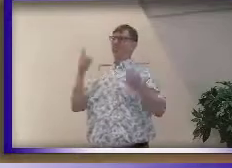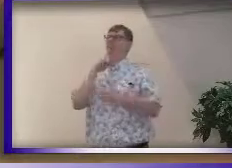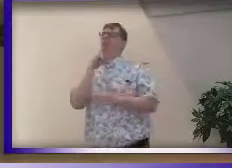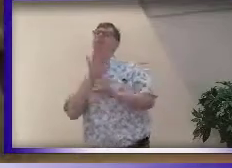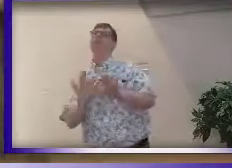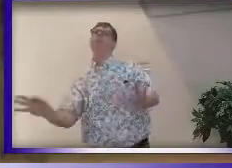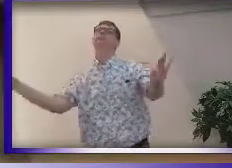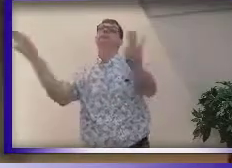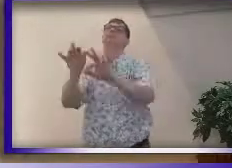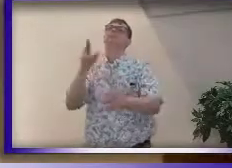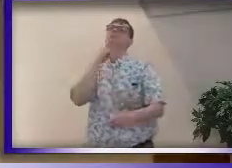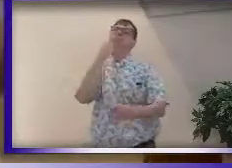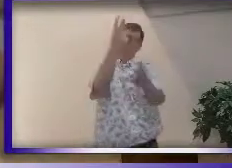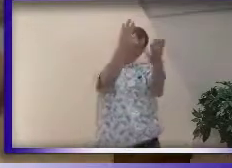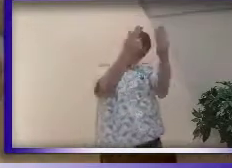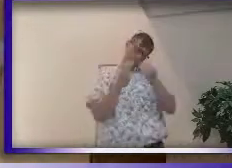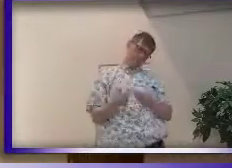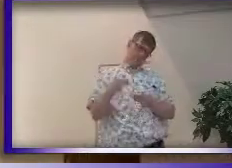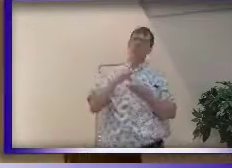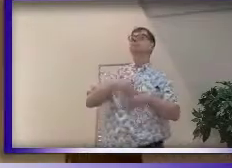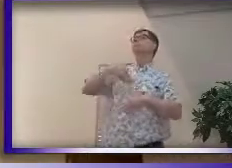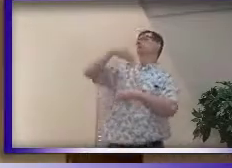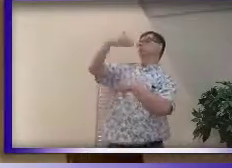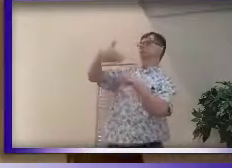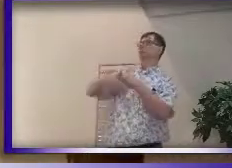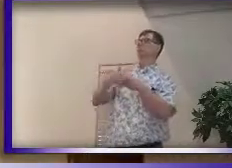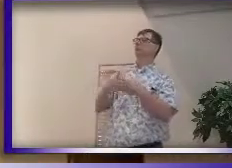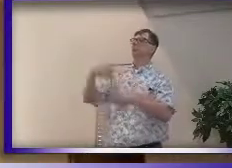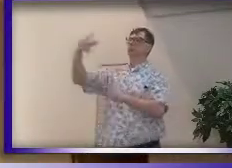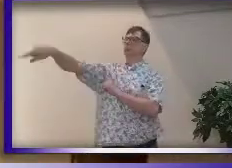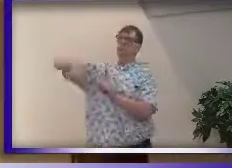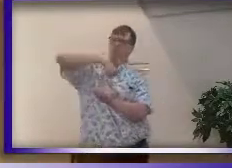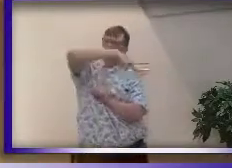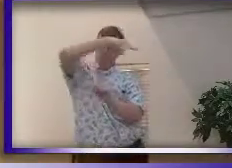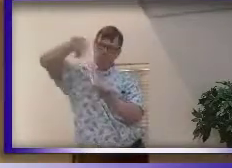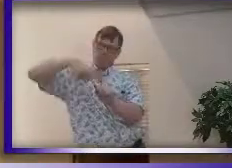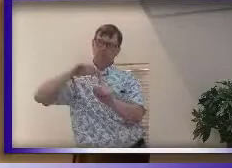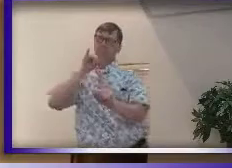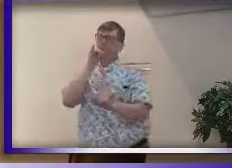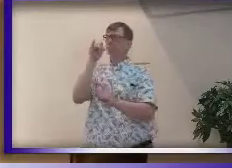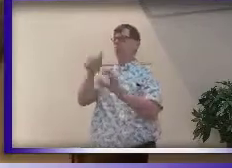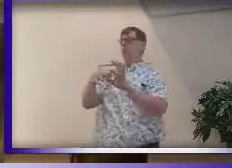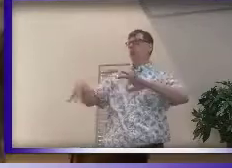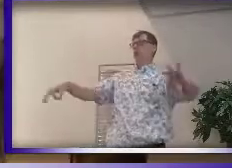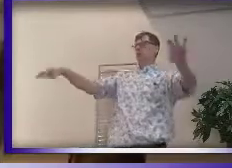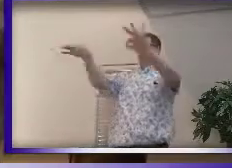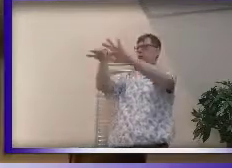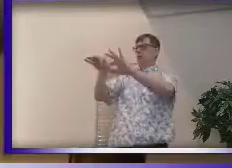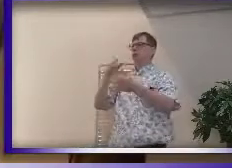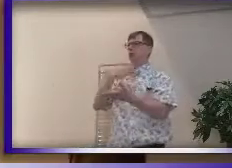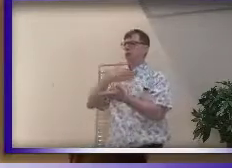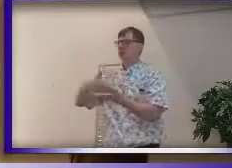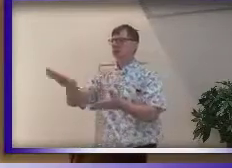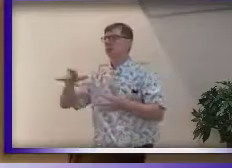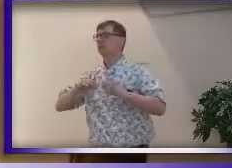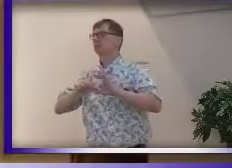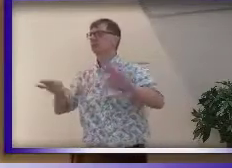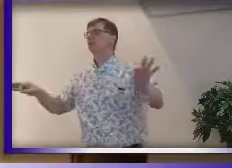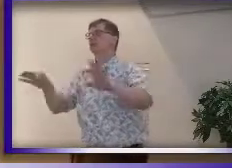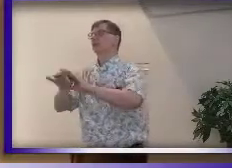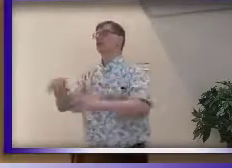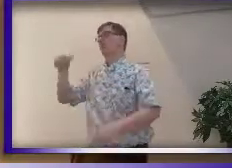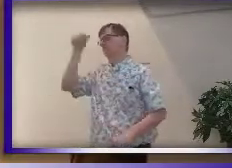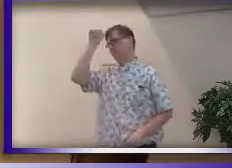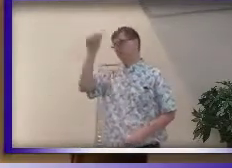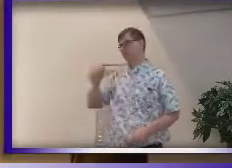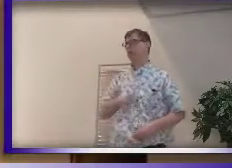world and let's actually do something with it. Faith without works is dead, guys. And so my thing about how